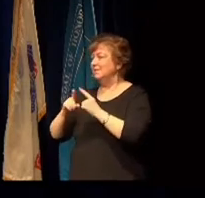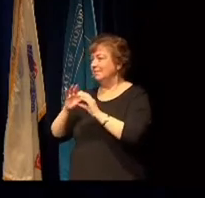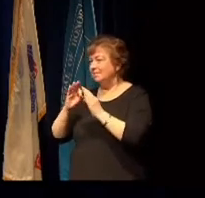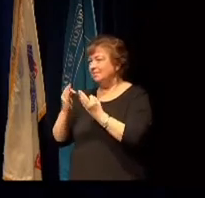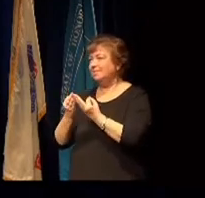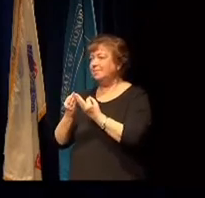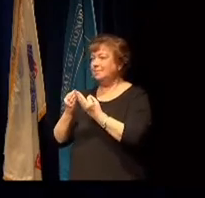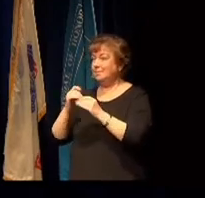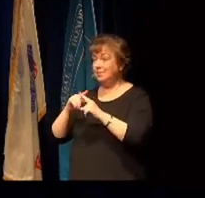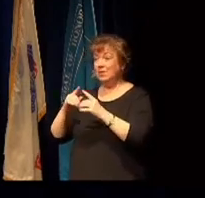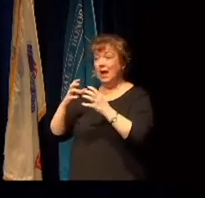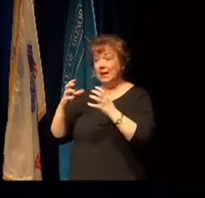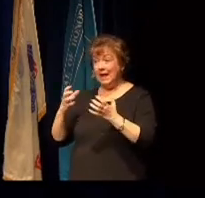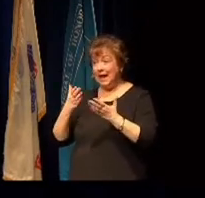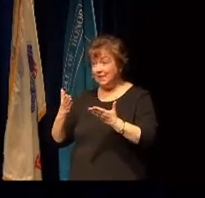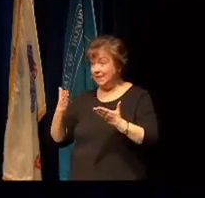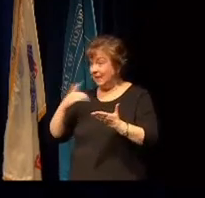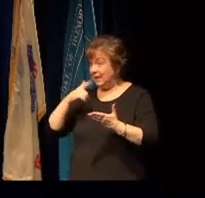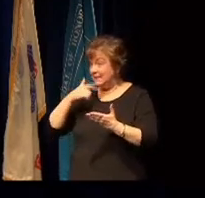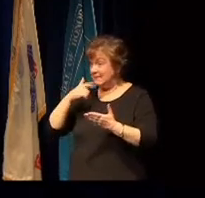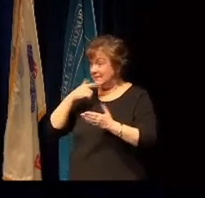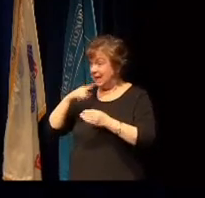much of what has been said about him